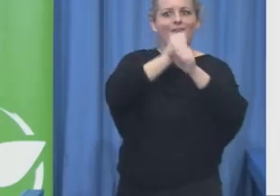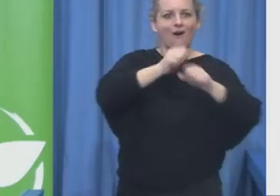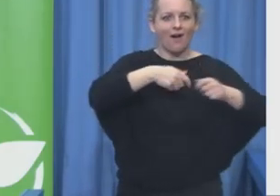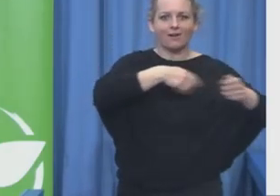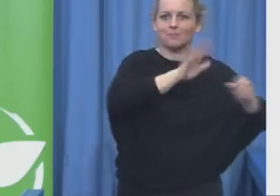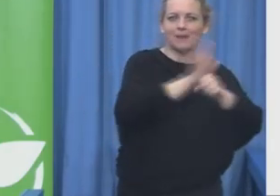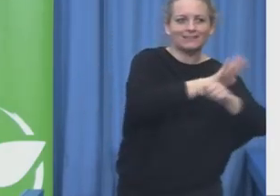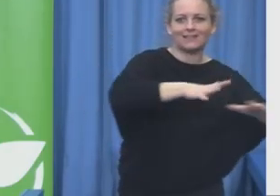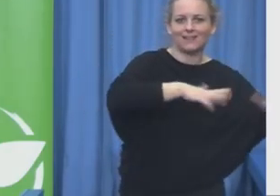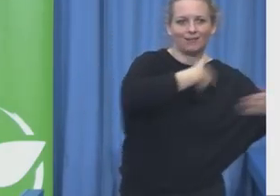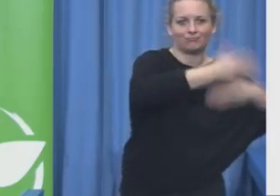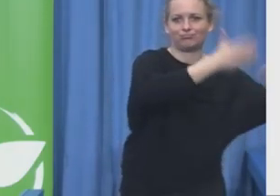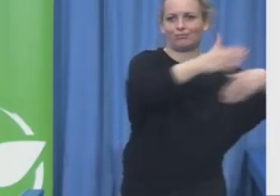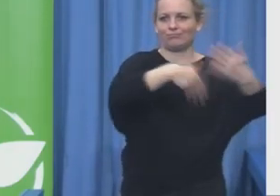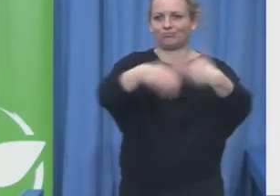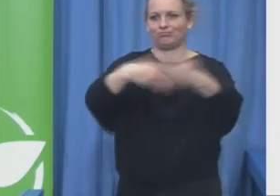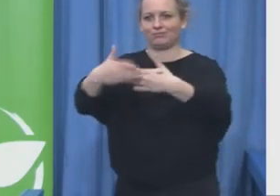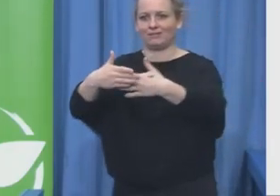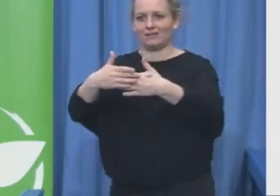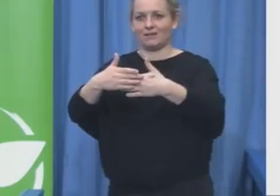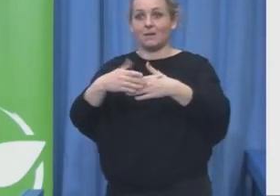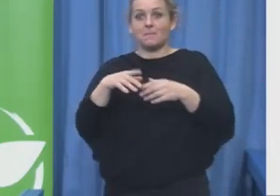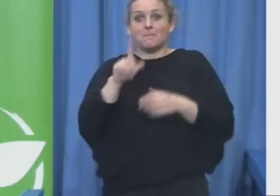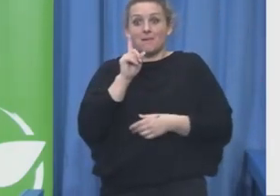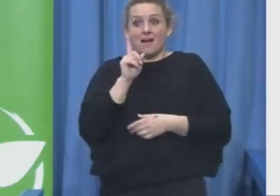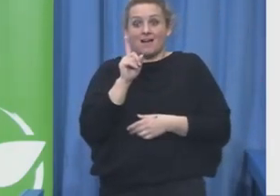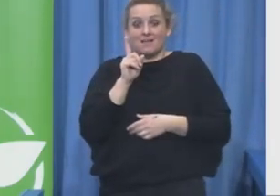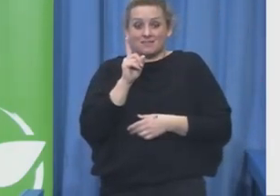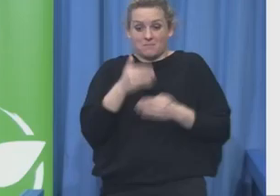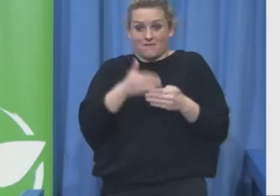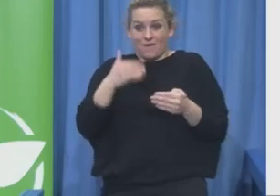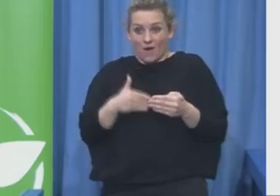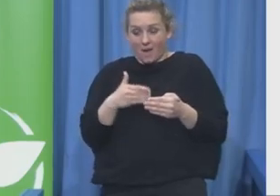it may be sustainable. Okay. And